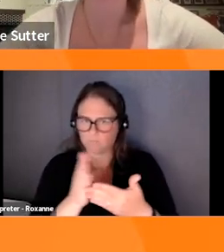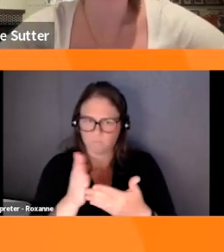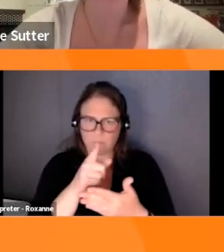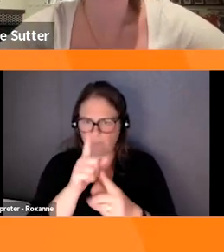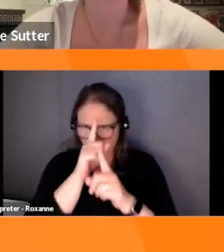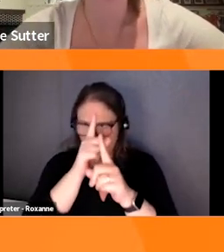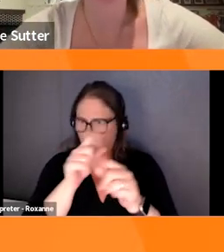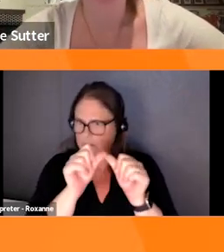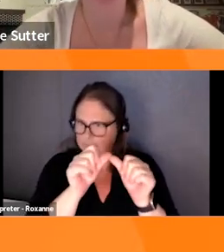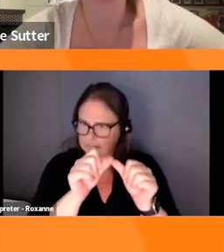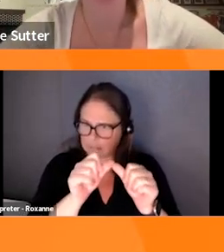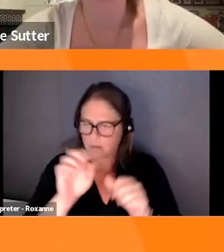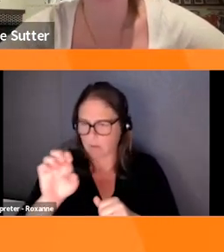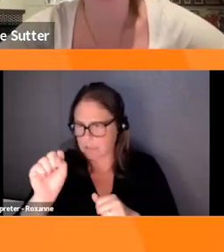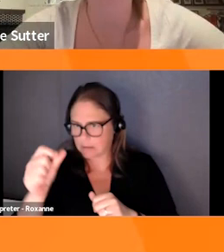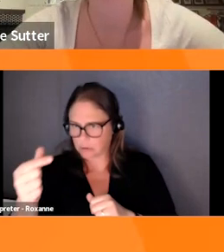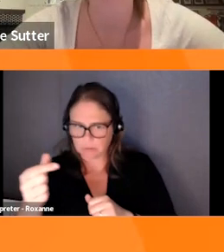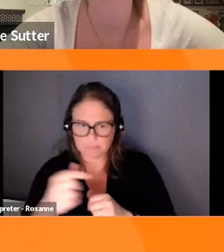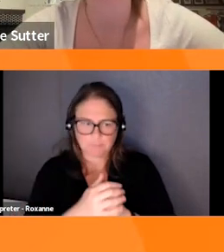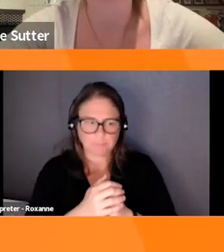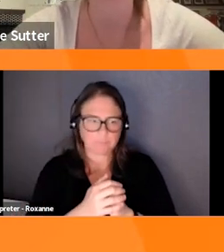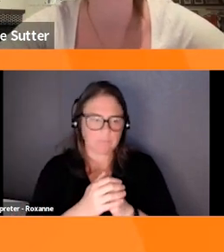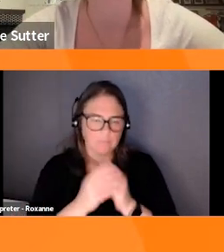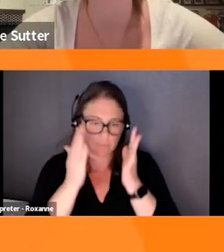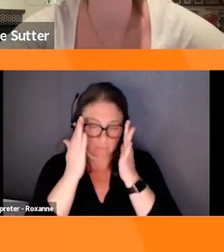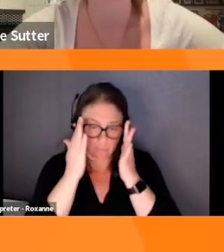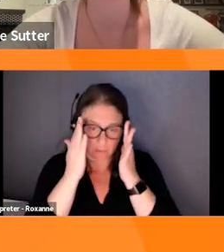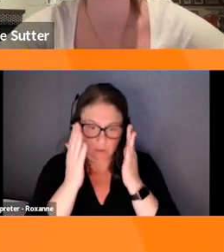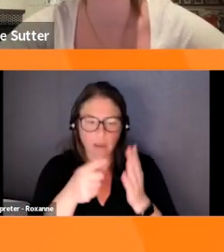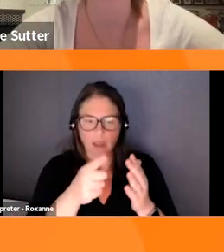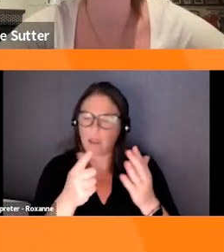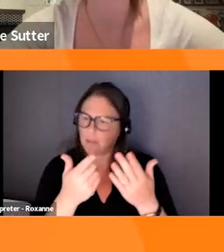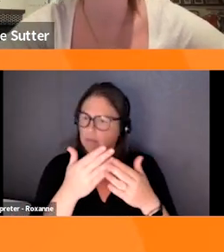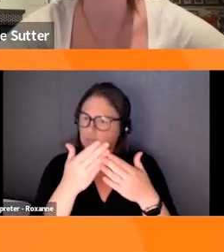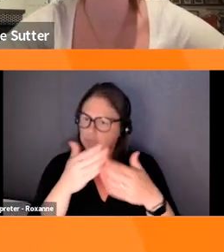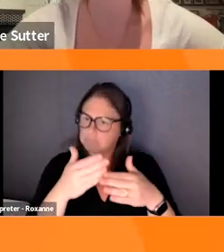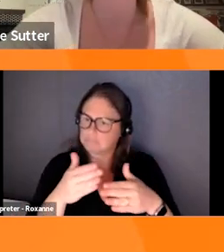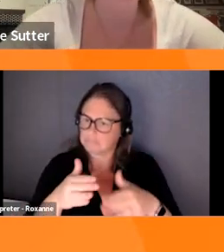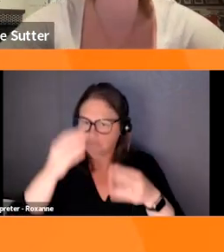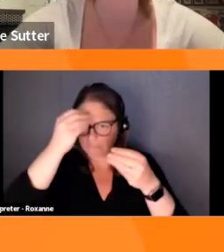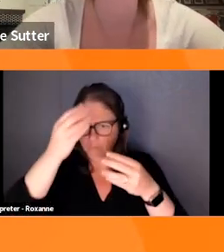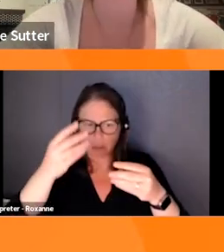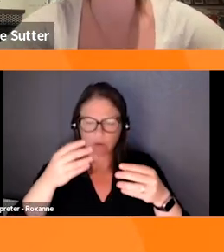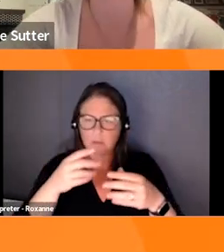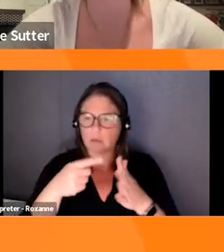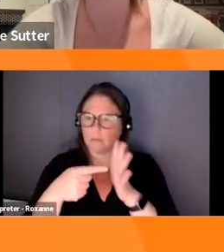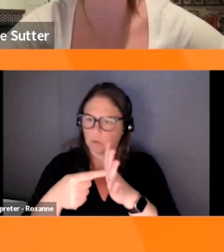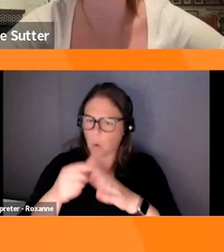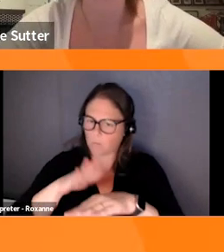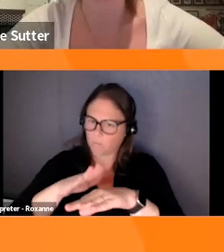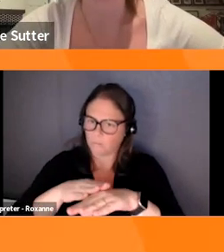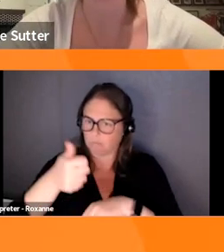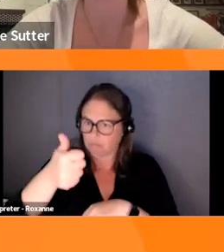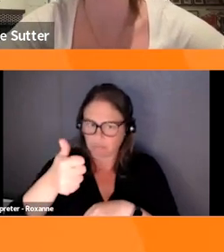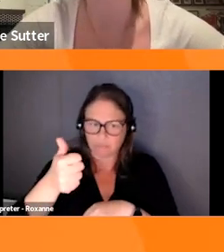And we do have a score table here. So it highlights kind of areas where you're progressing well, where you're not